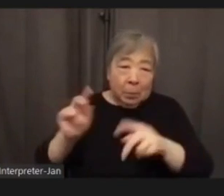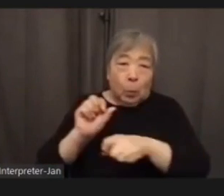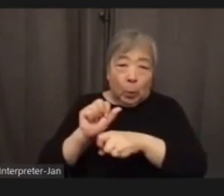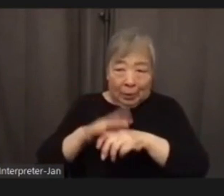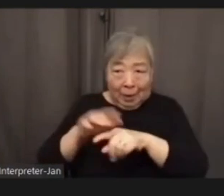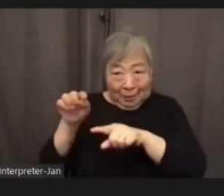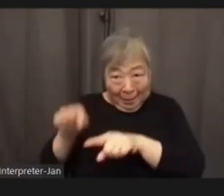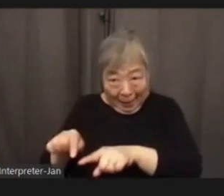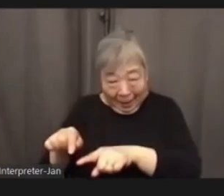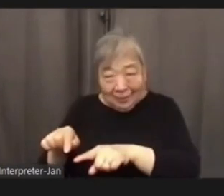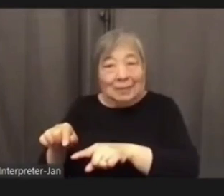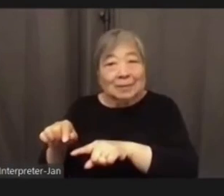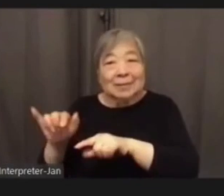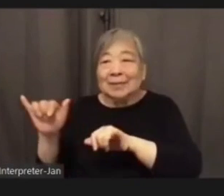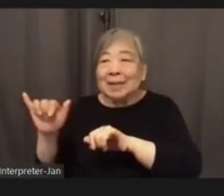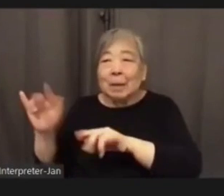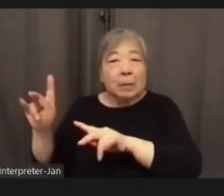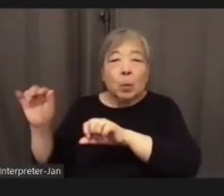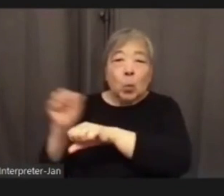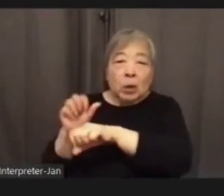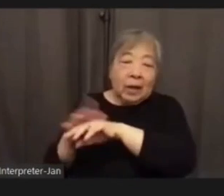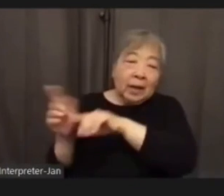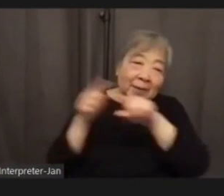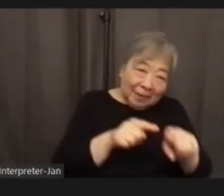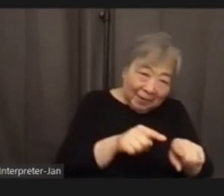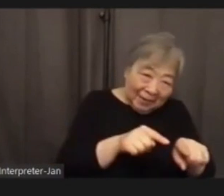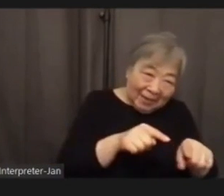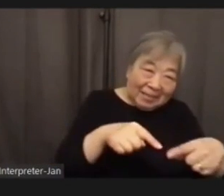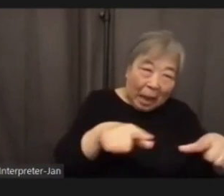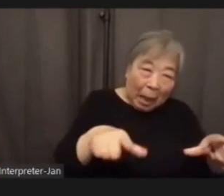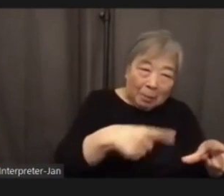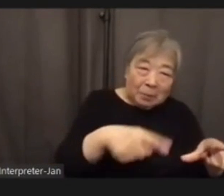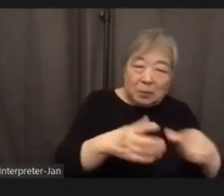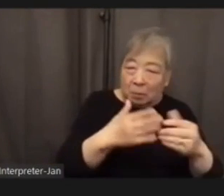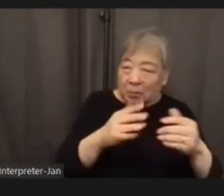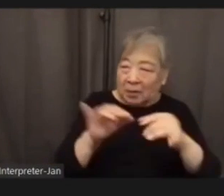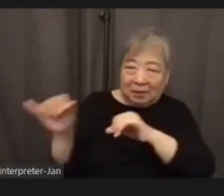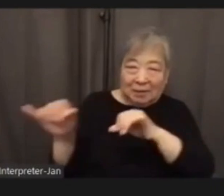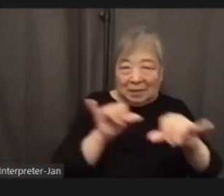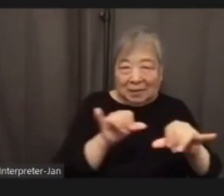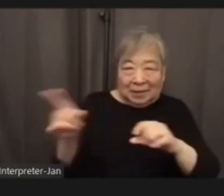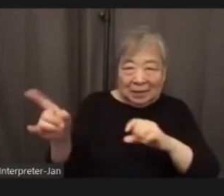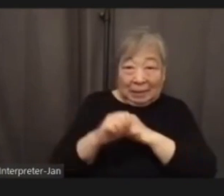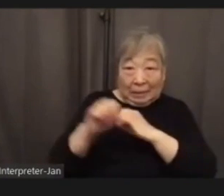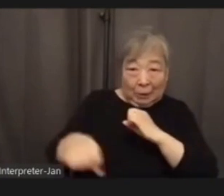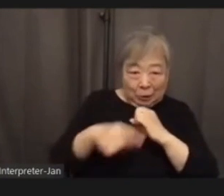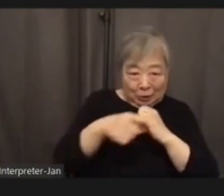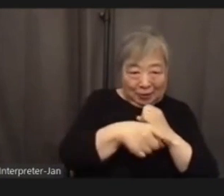as well. Yeah. So it's like an extension of this album. Right.